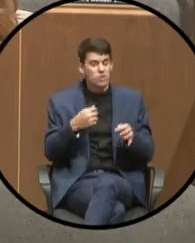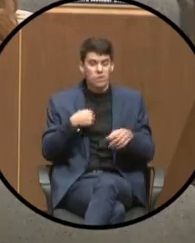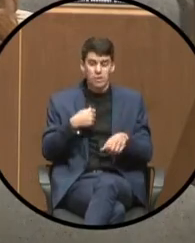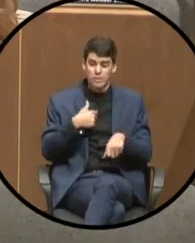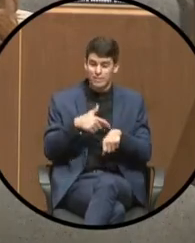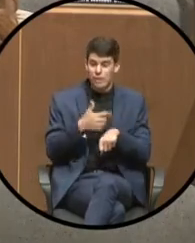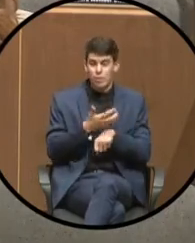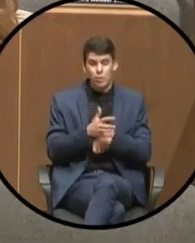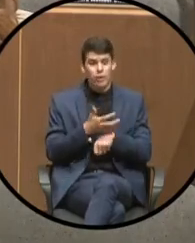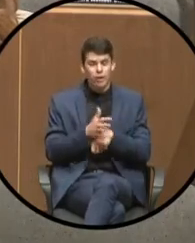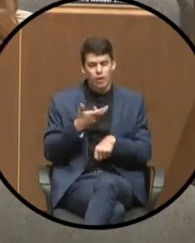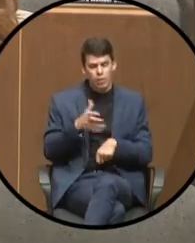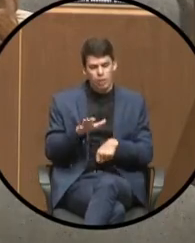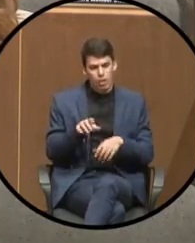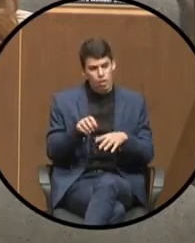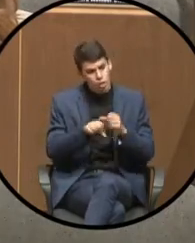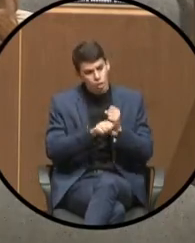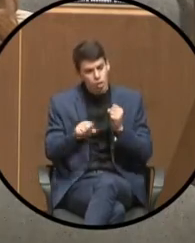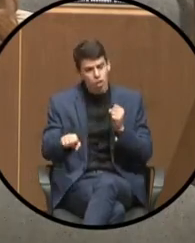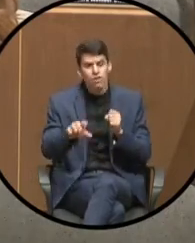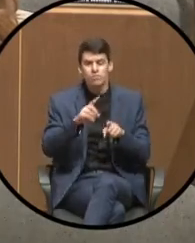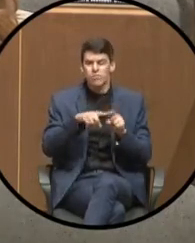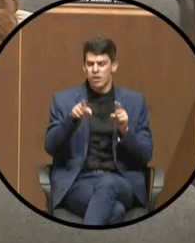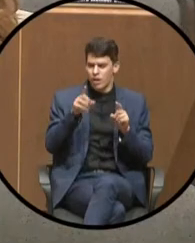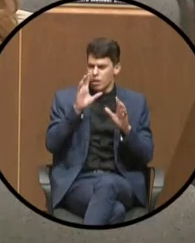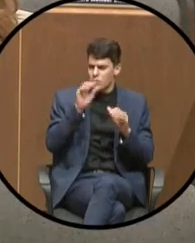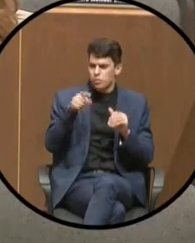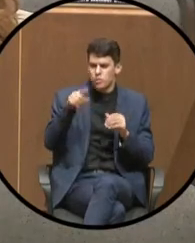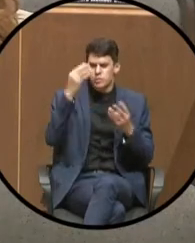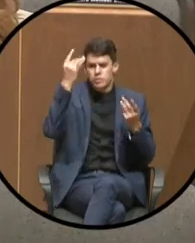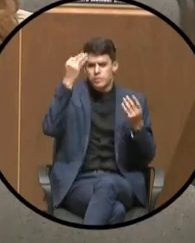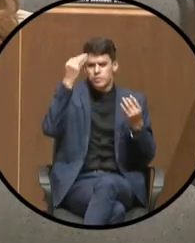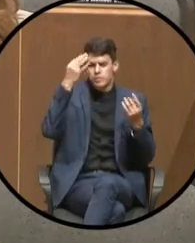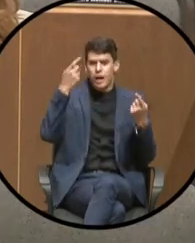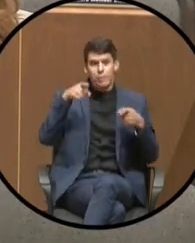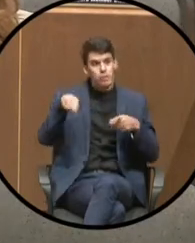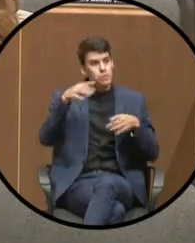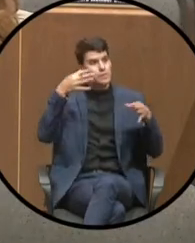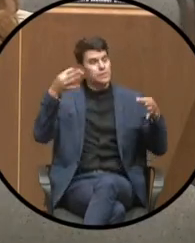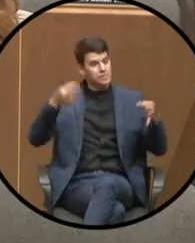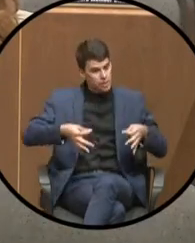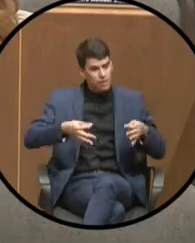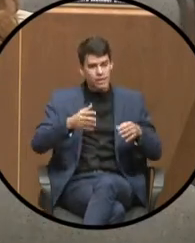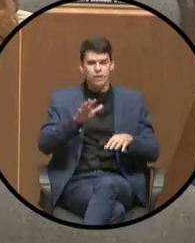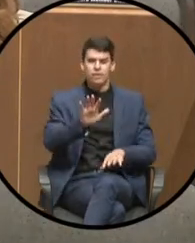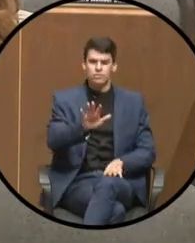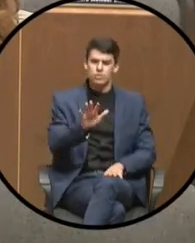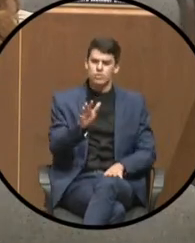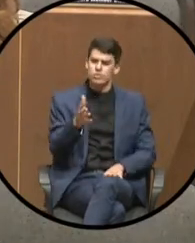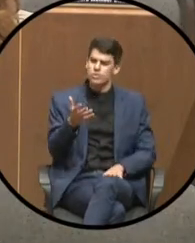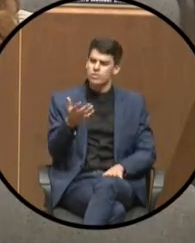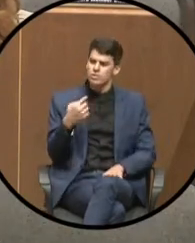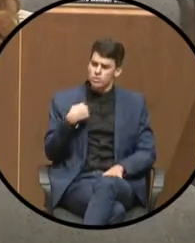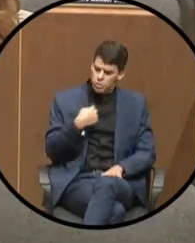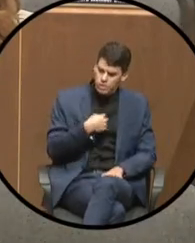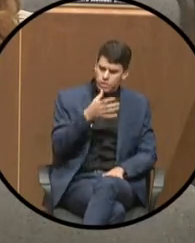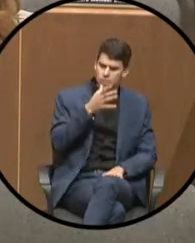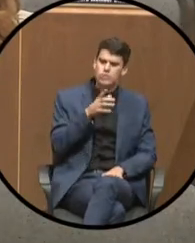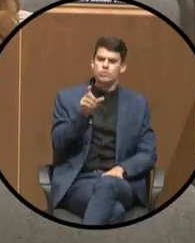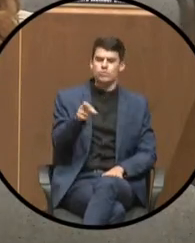more time with it, but I just hope that you all take that into account when you make your choice and just give us parents the